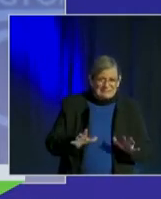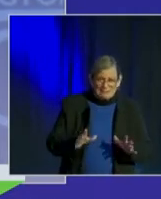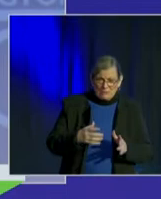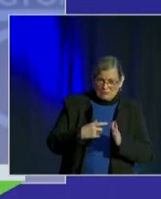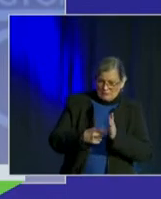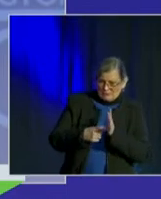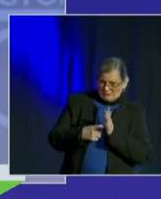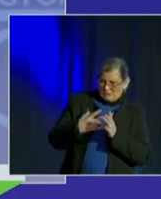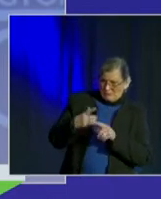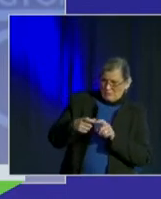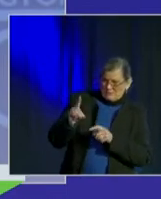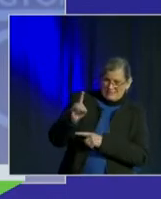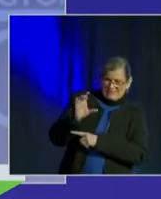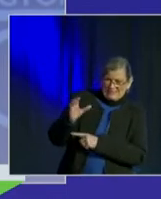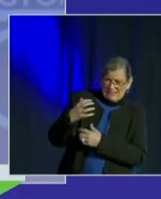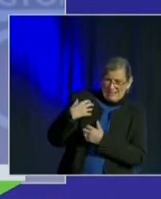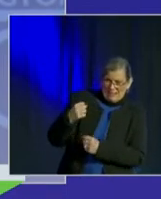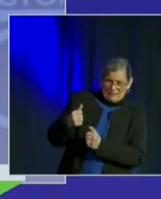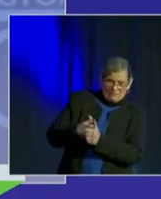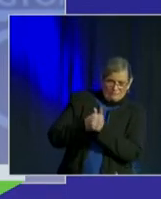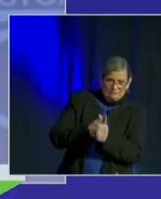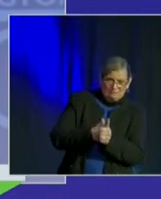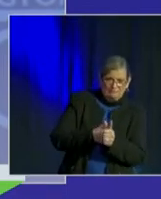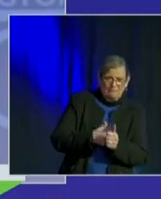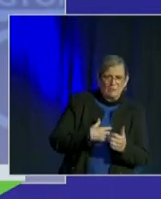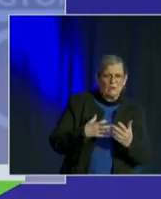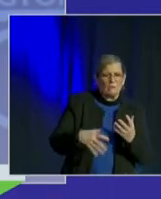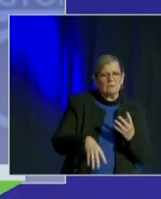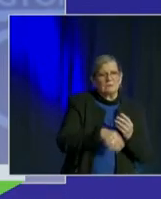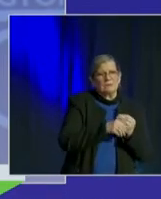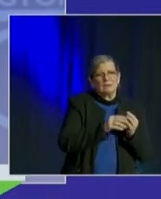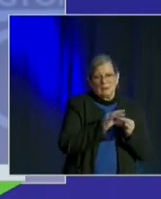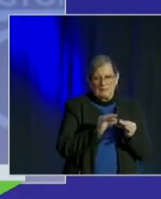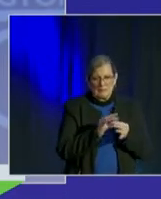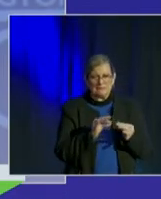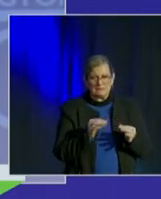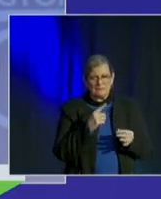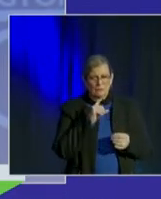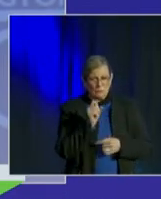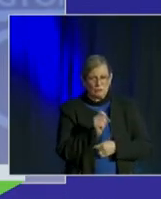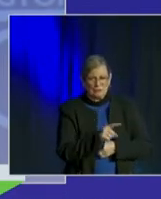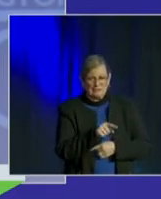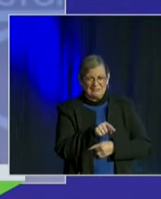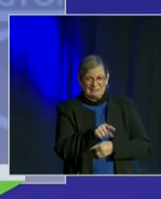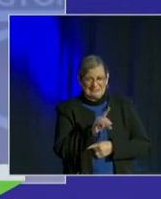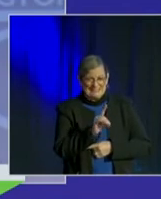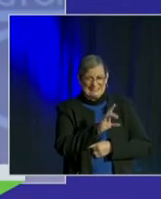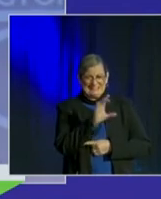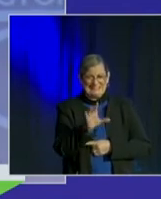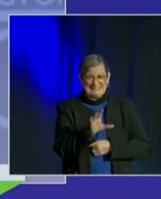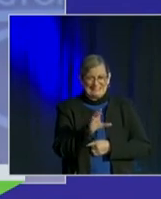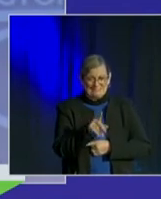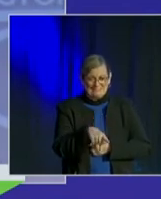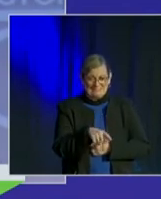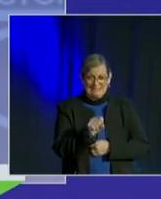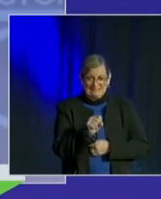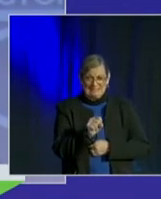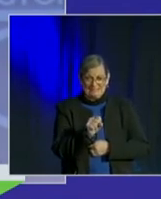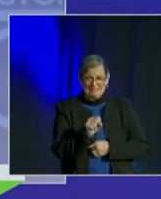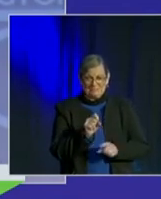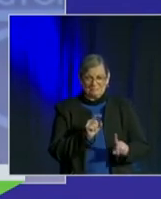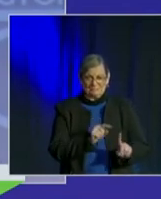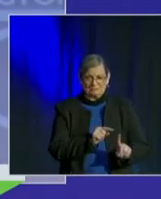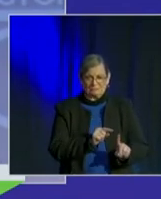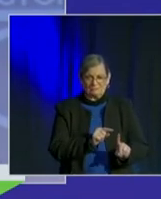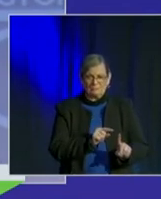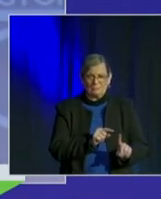to do so. My one additional comment to your specific question is, in DCPS, as the Chancellor recently announced, we have very